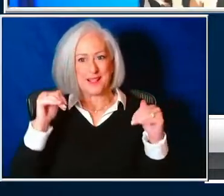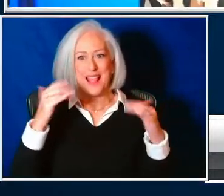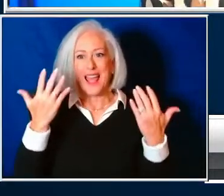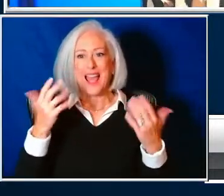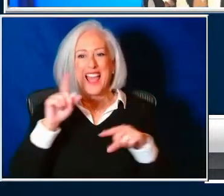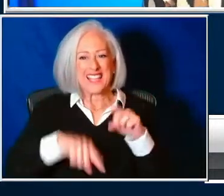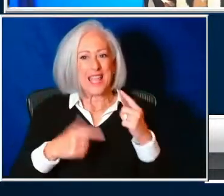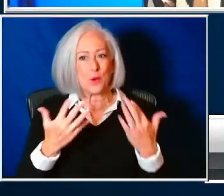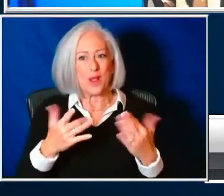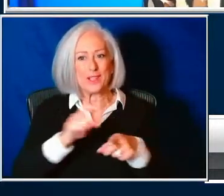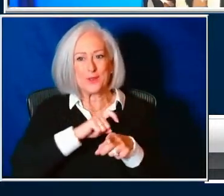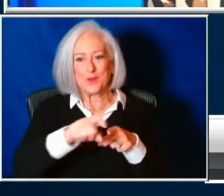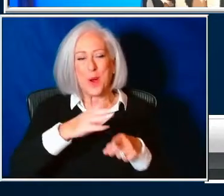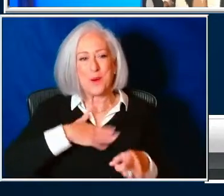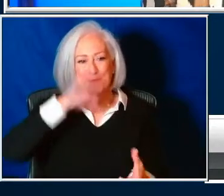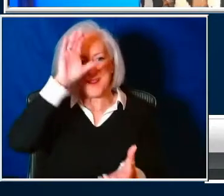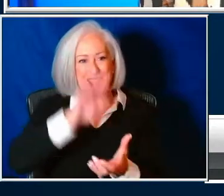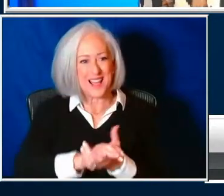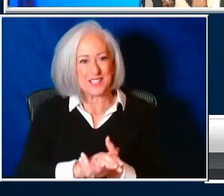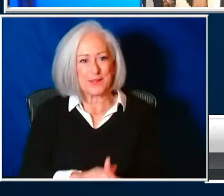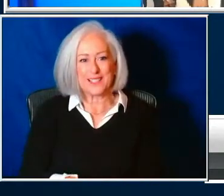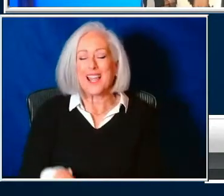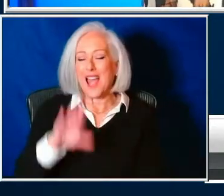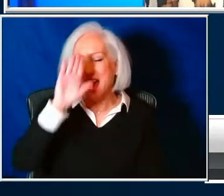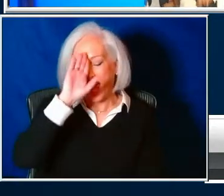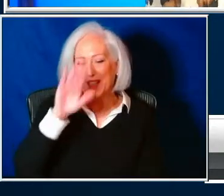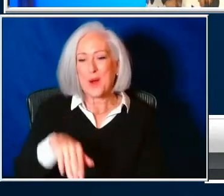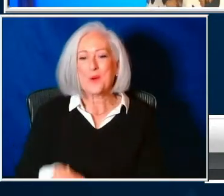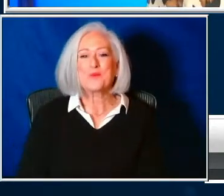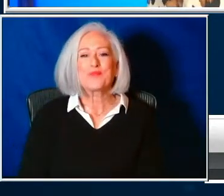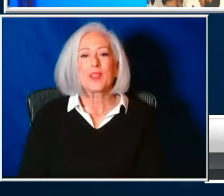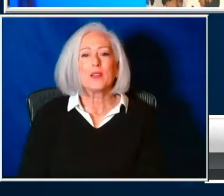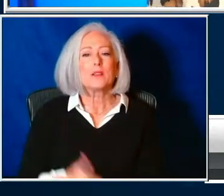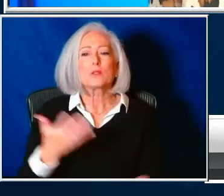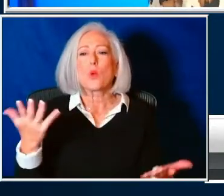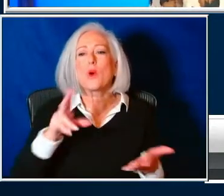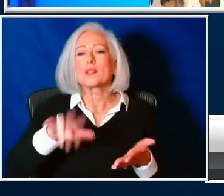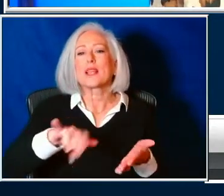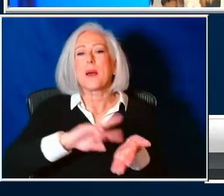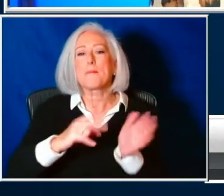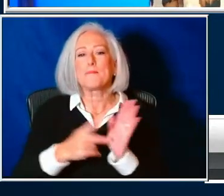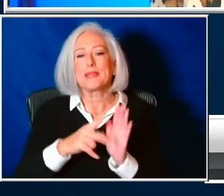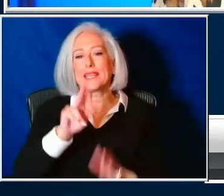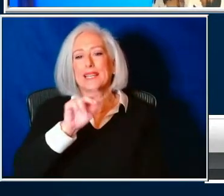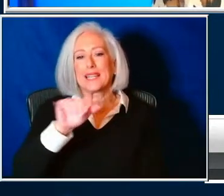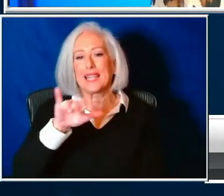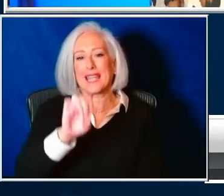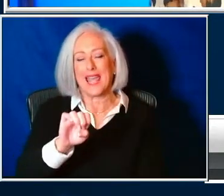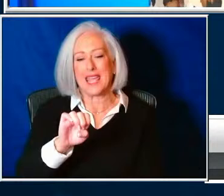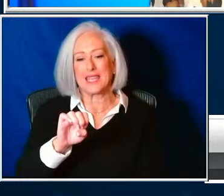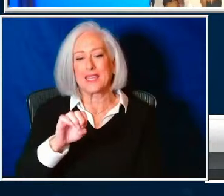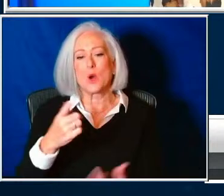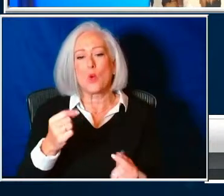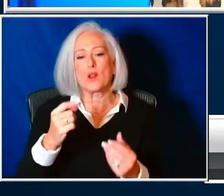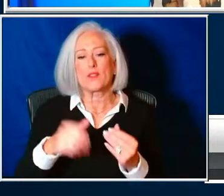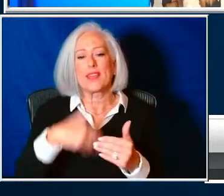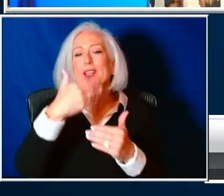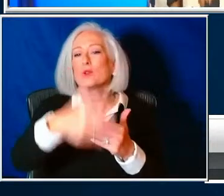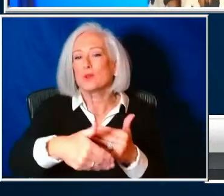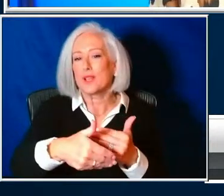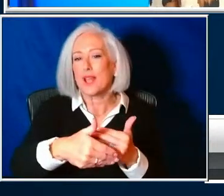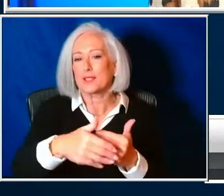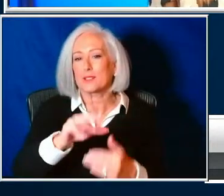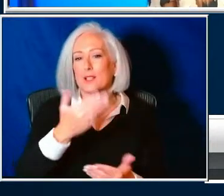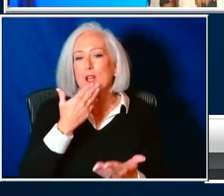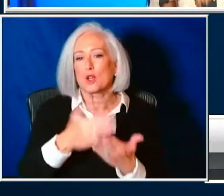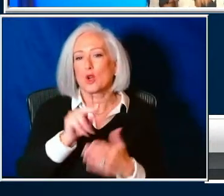great. That's all you're doing this I for, almost I want to know. call him now. So what does this really mean, Kay, as far as next steps for a patient? They get this, what seems like good news. Do they need to